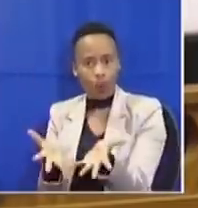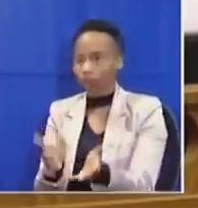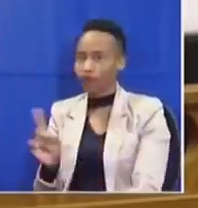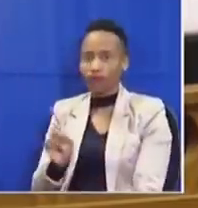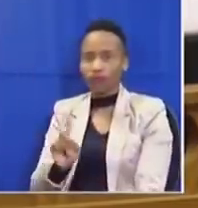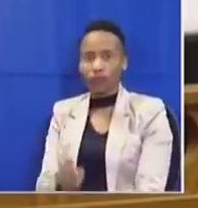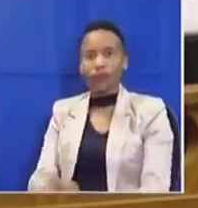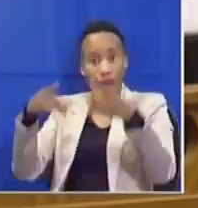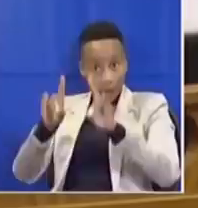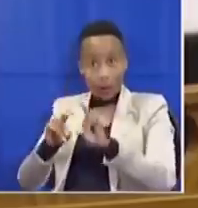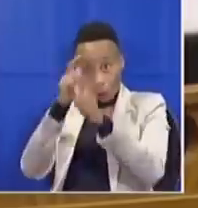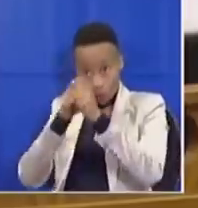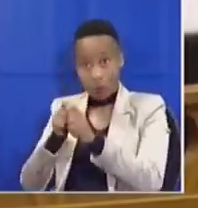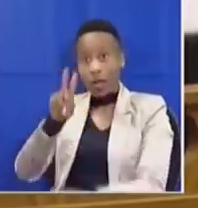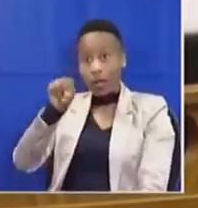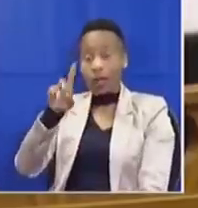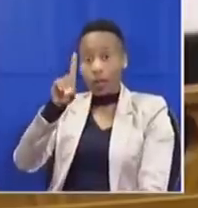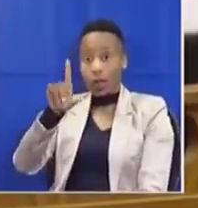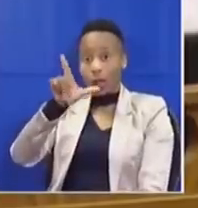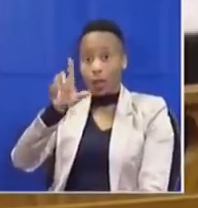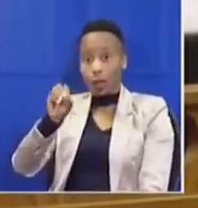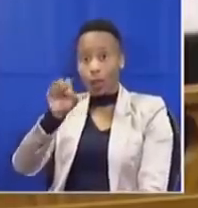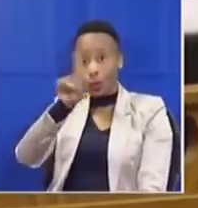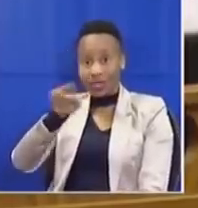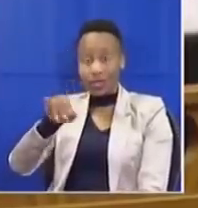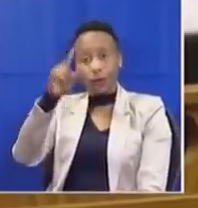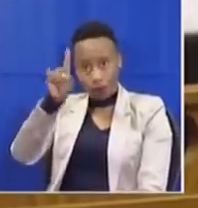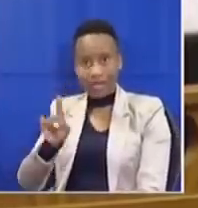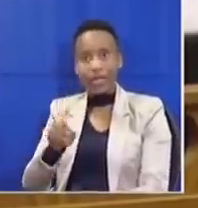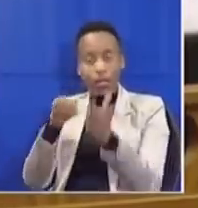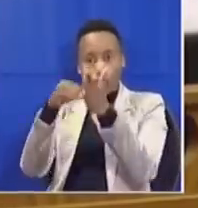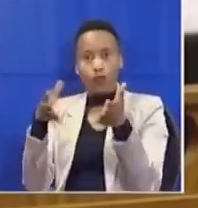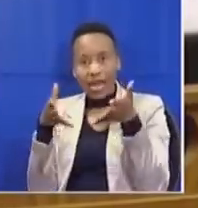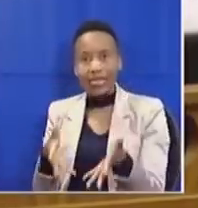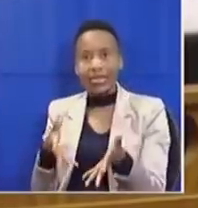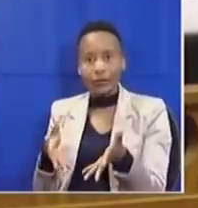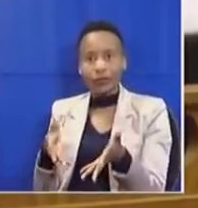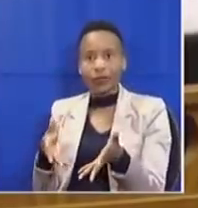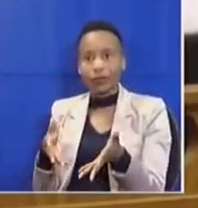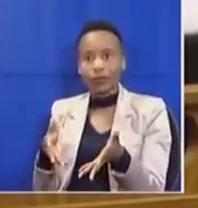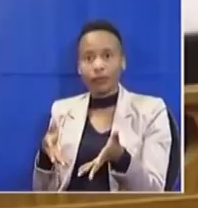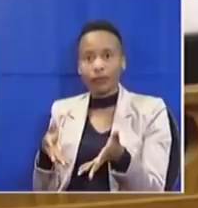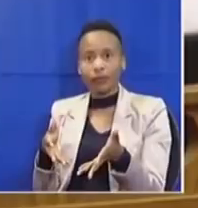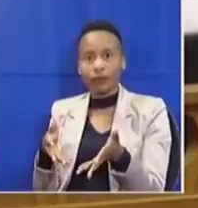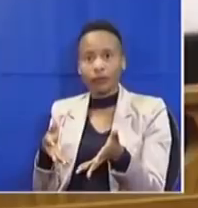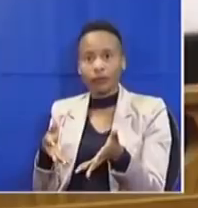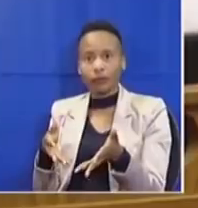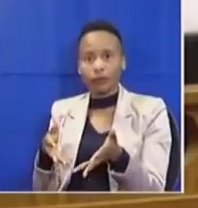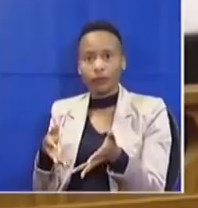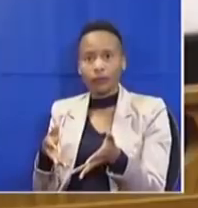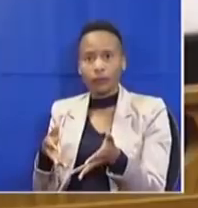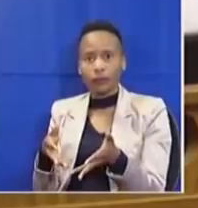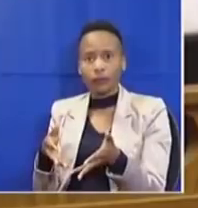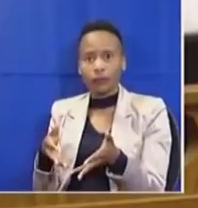the Honourable Ndlozi is correct. These students do not fall in the same category of criminals as